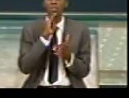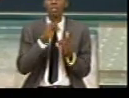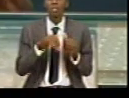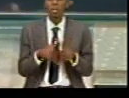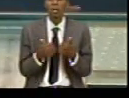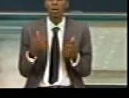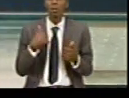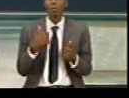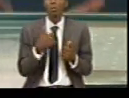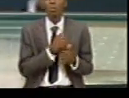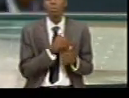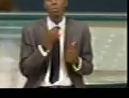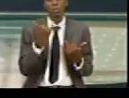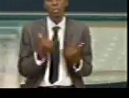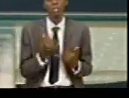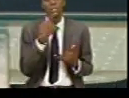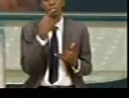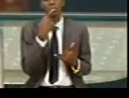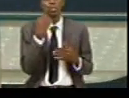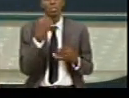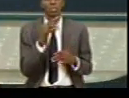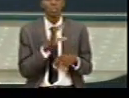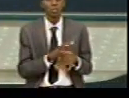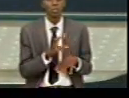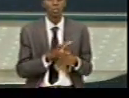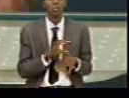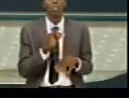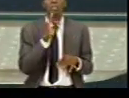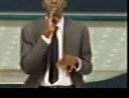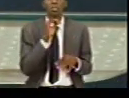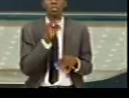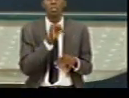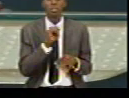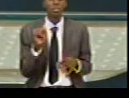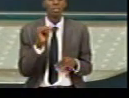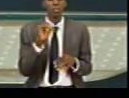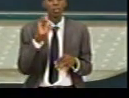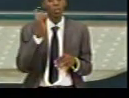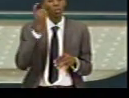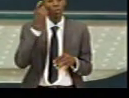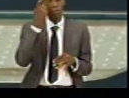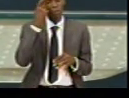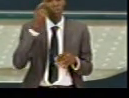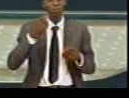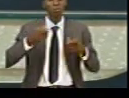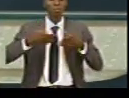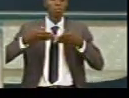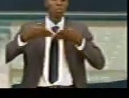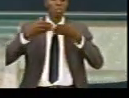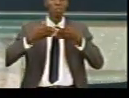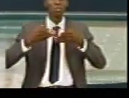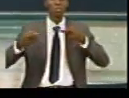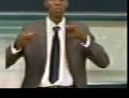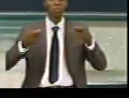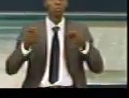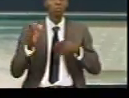say the church is a governed church, a governable church, a